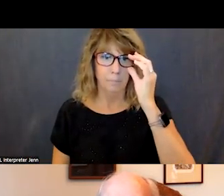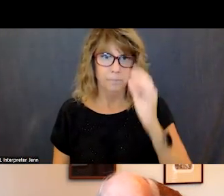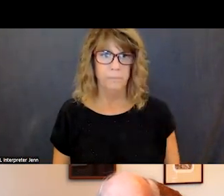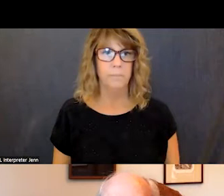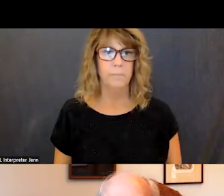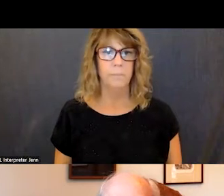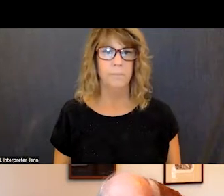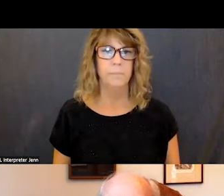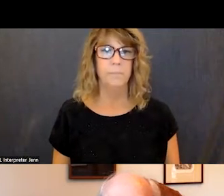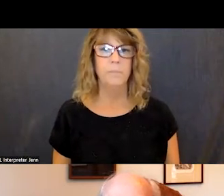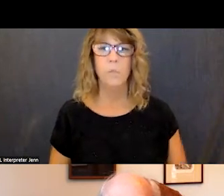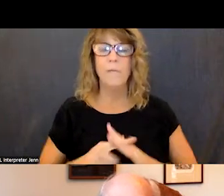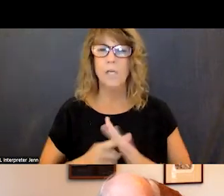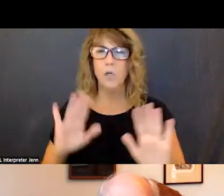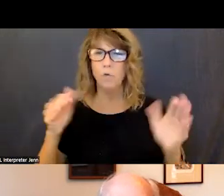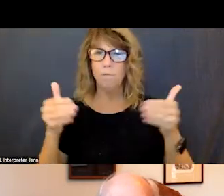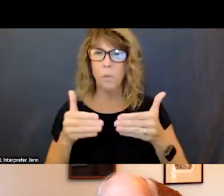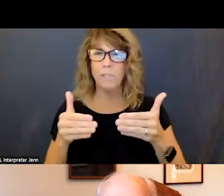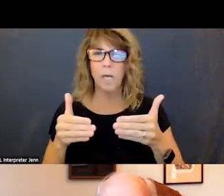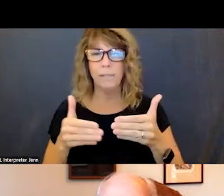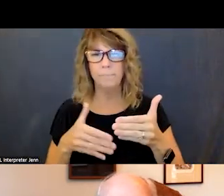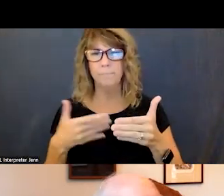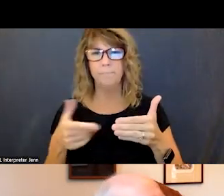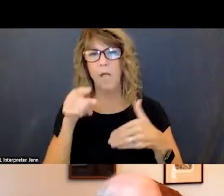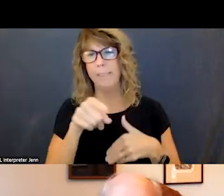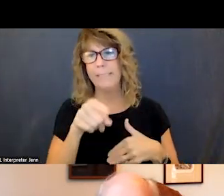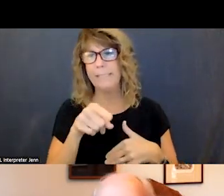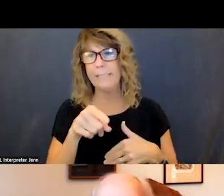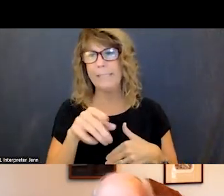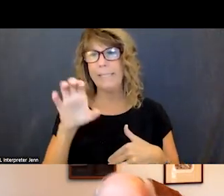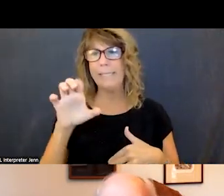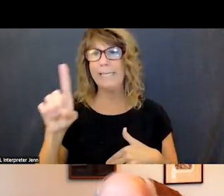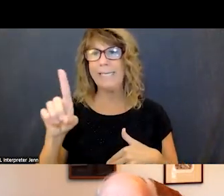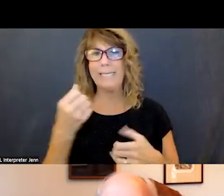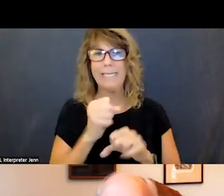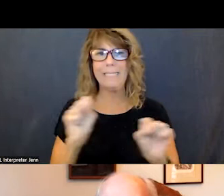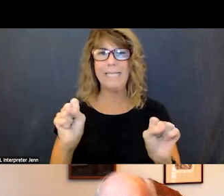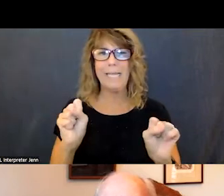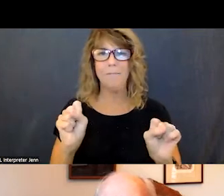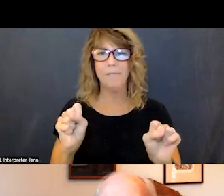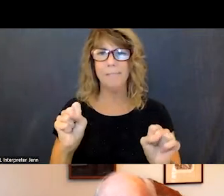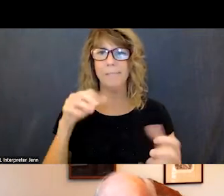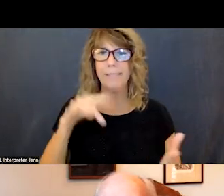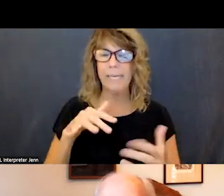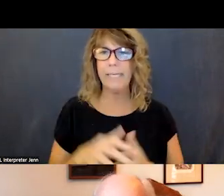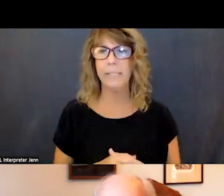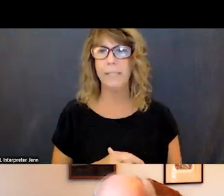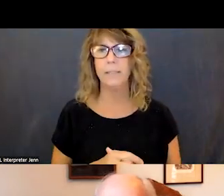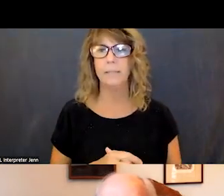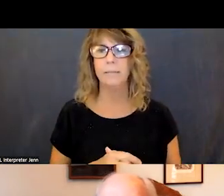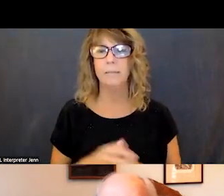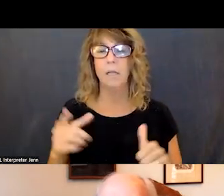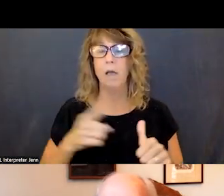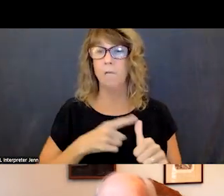So we began to focus on this in the ED SAFE study. We first